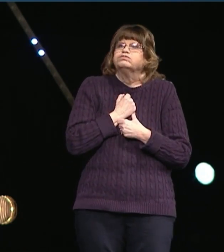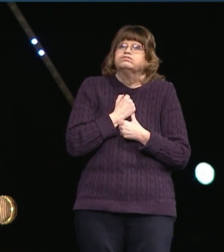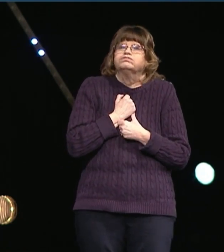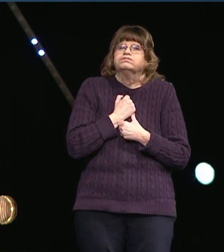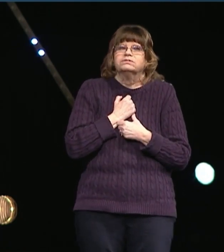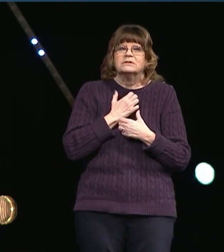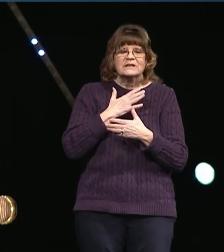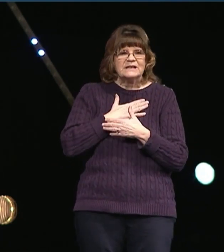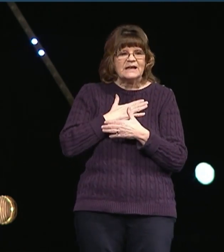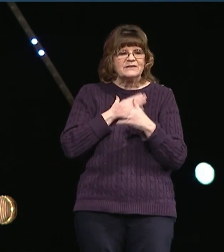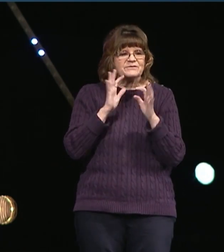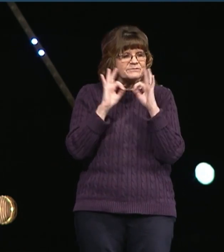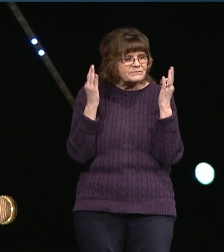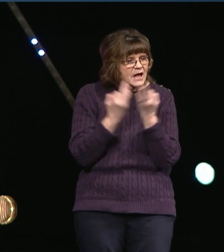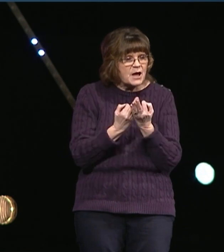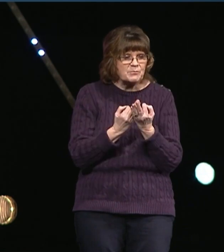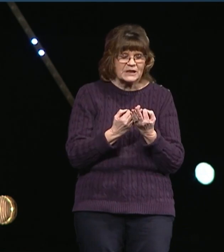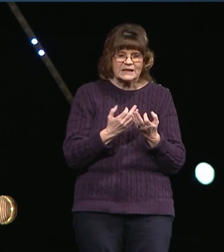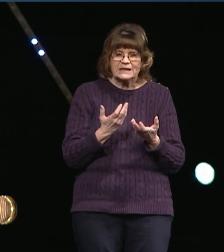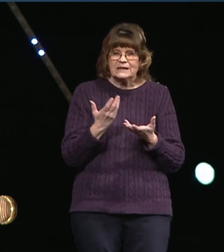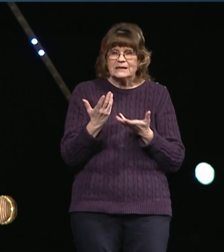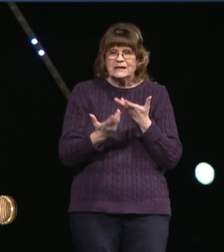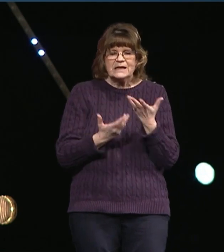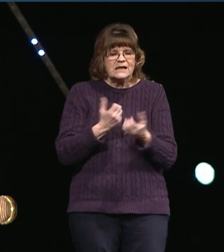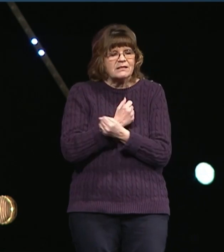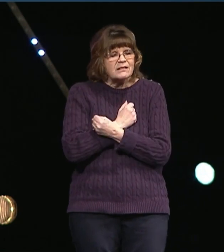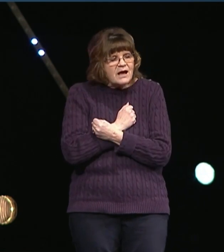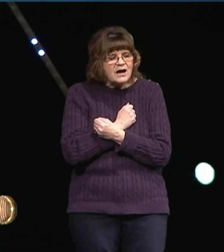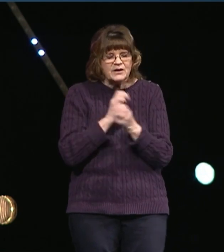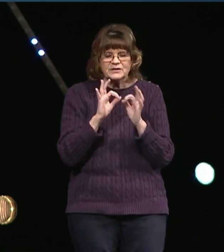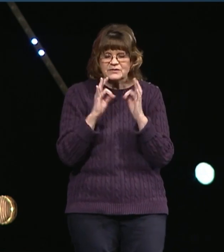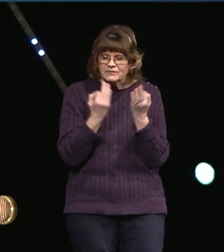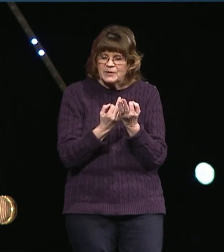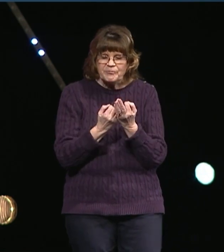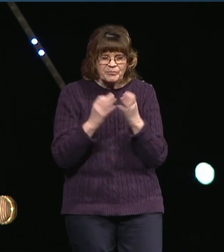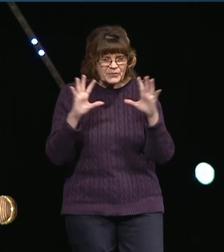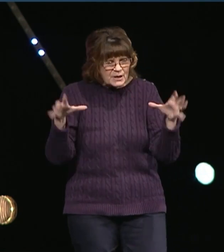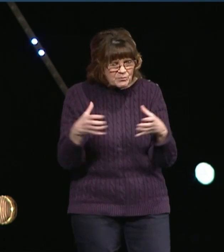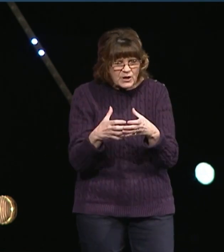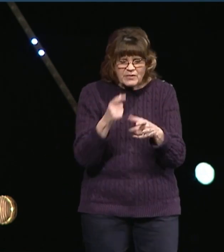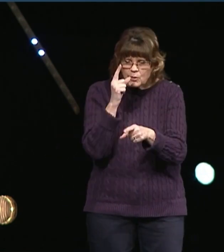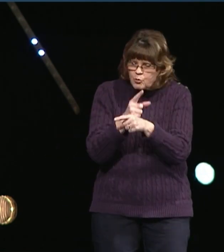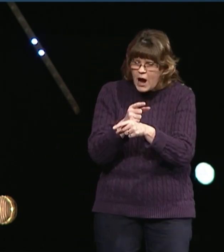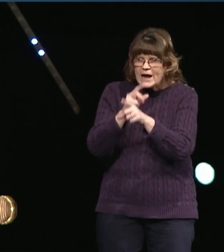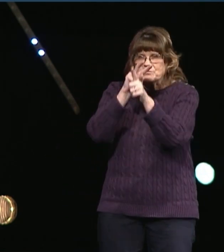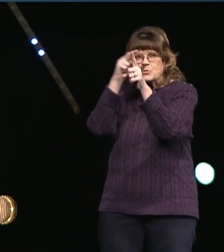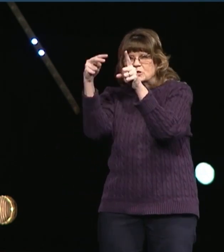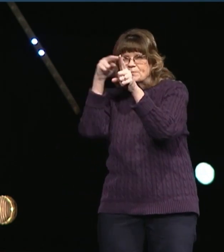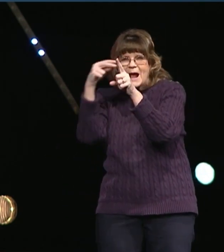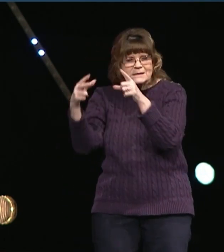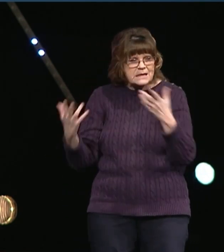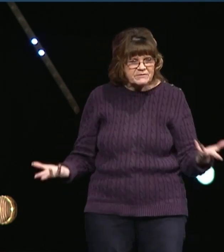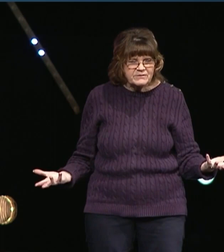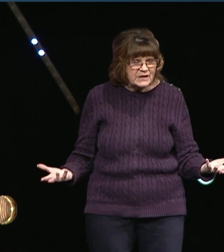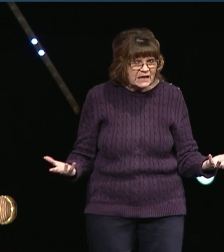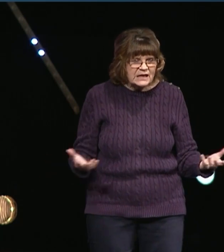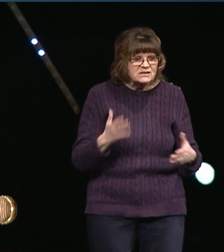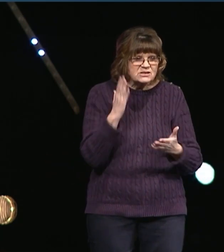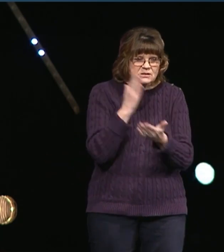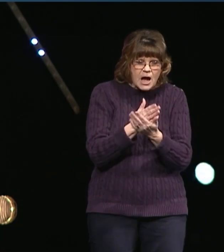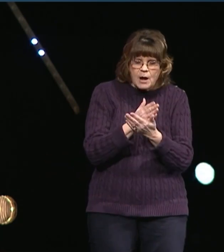life, family, patriotism, to put them all in the right perspective and to do it in the